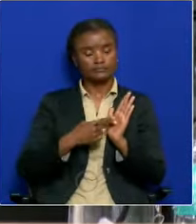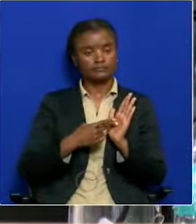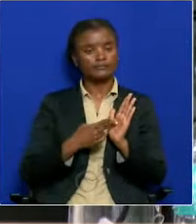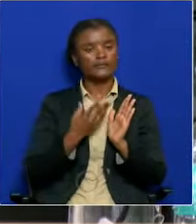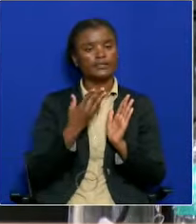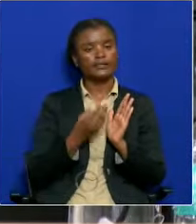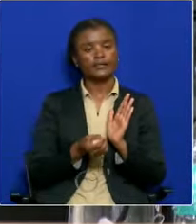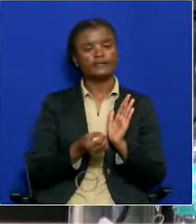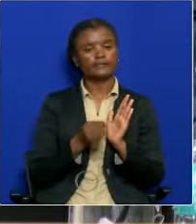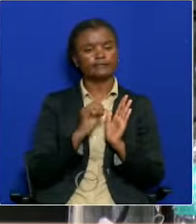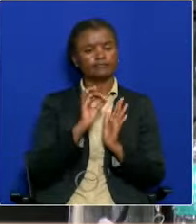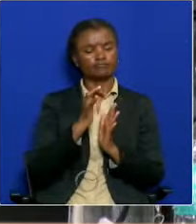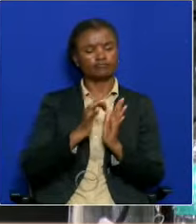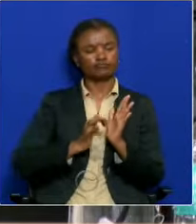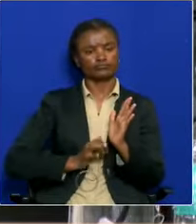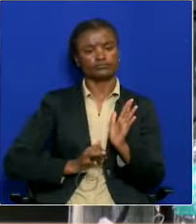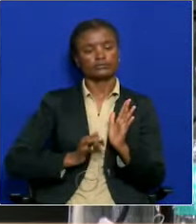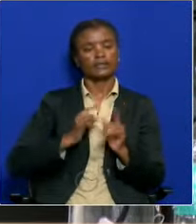Matlala